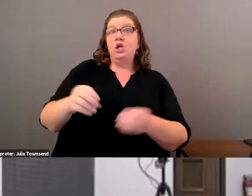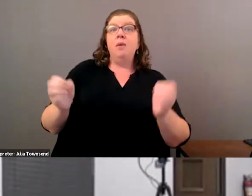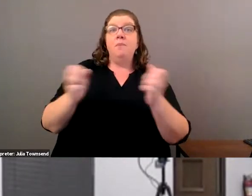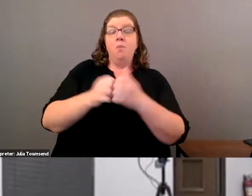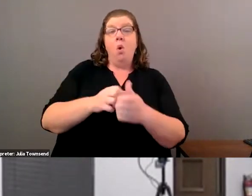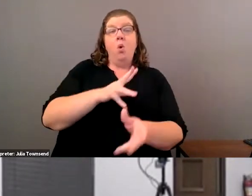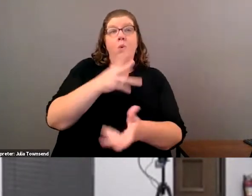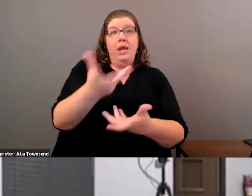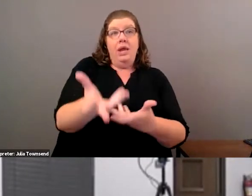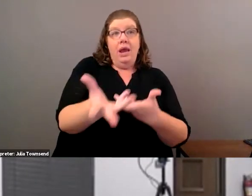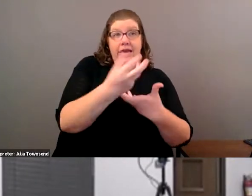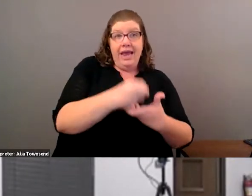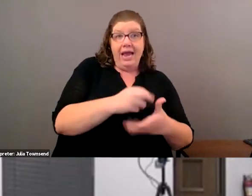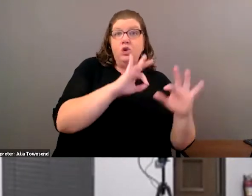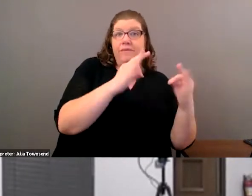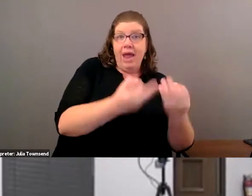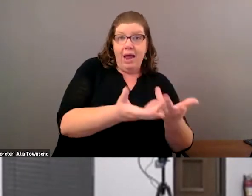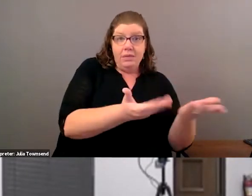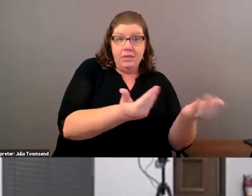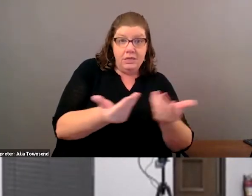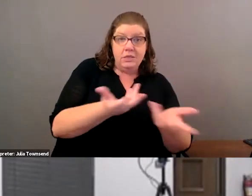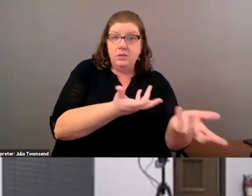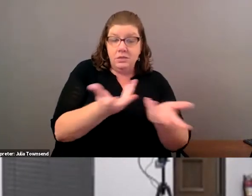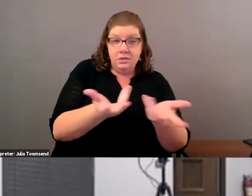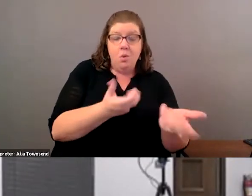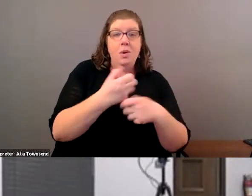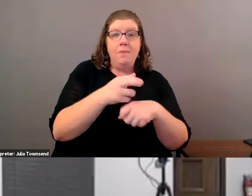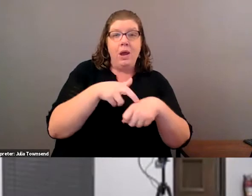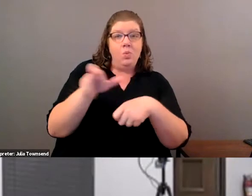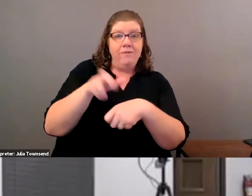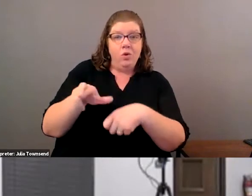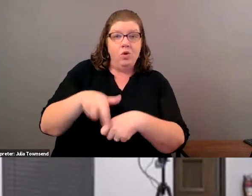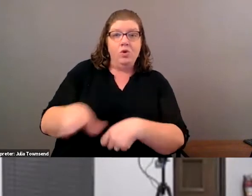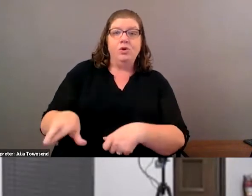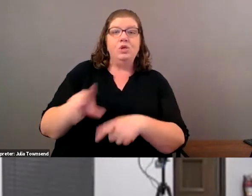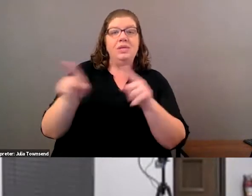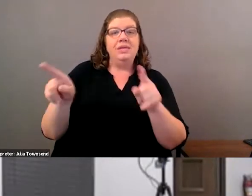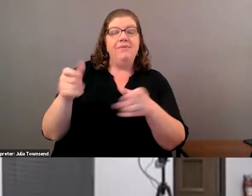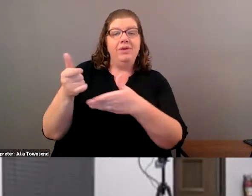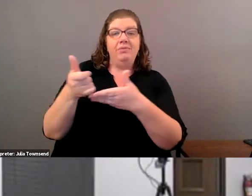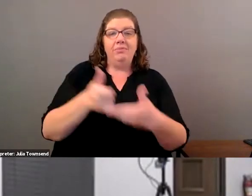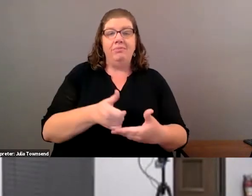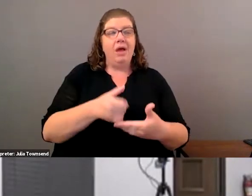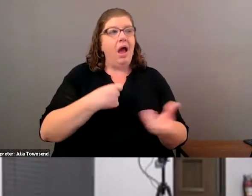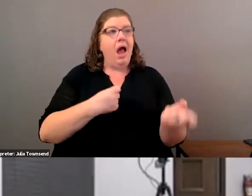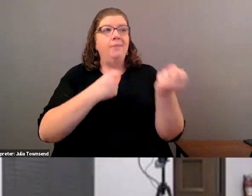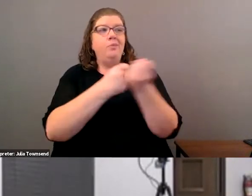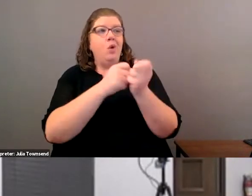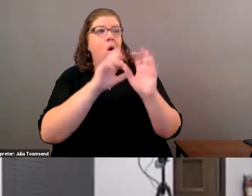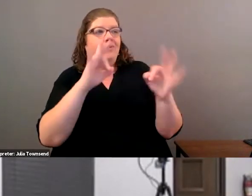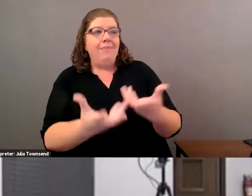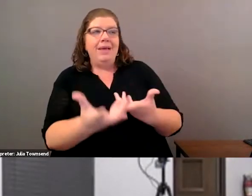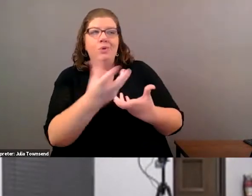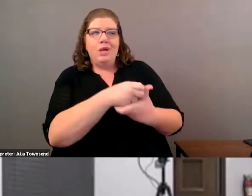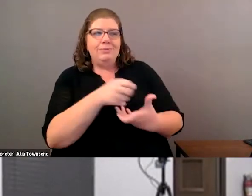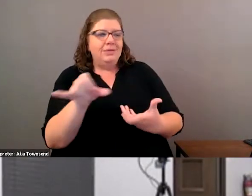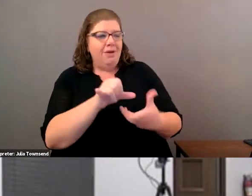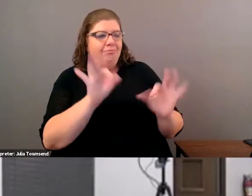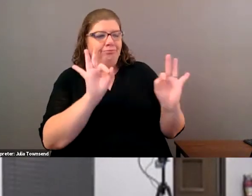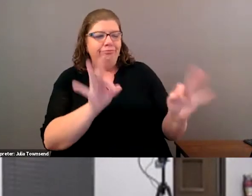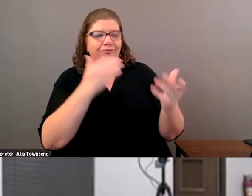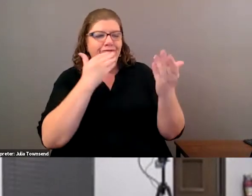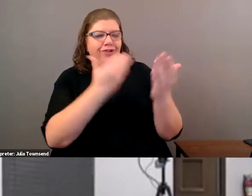with our families and students Absolutely, like this, perfect. we make referrals to the different sources. I'm pro family engagement as well. Very